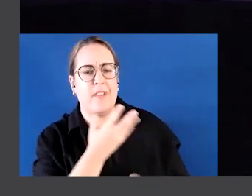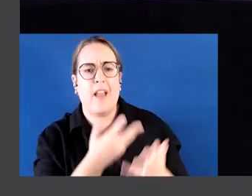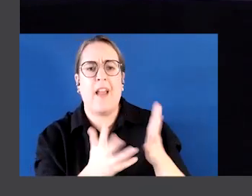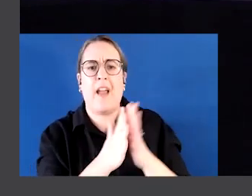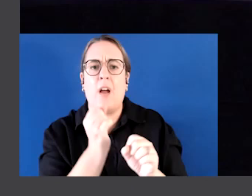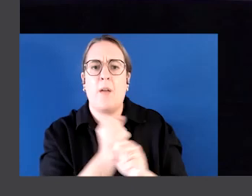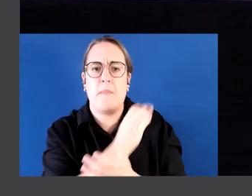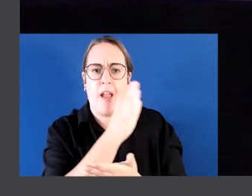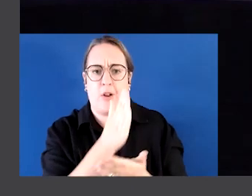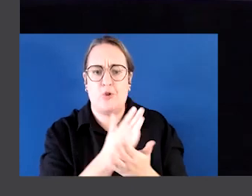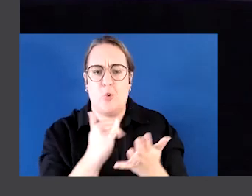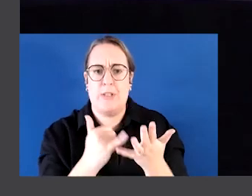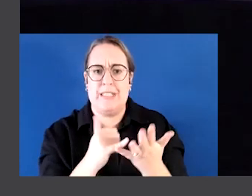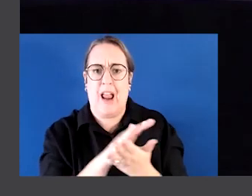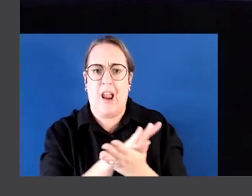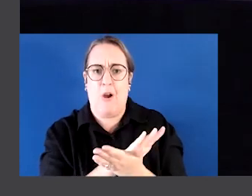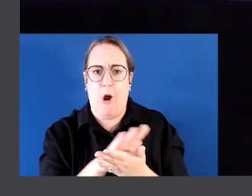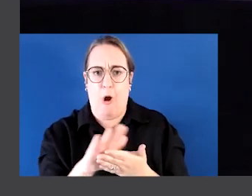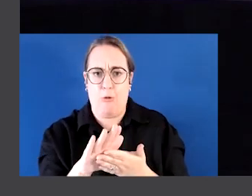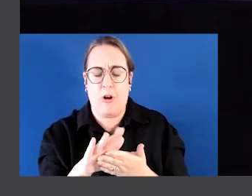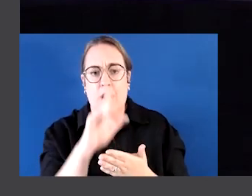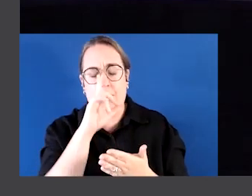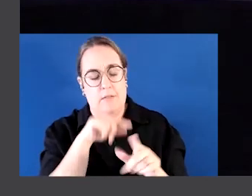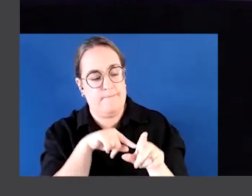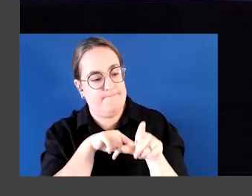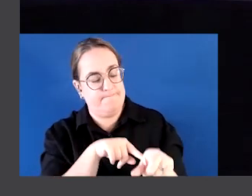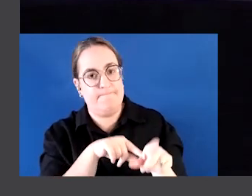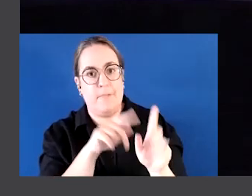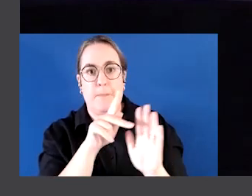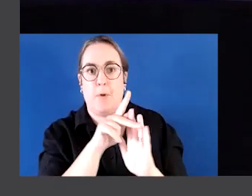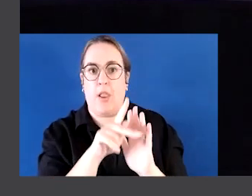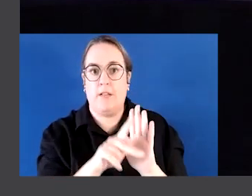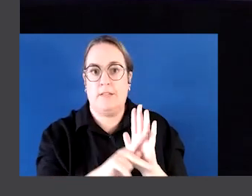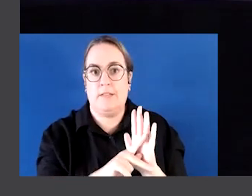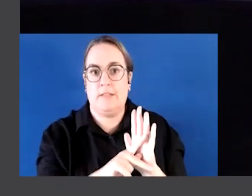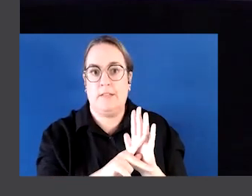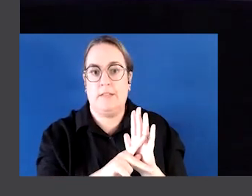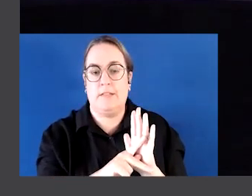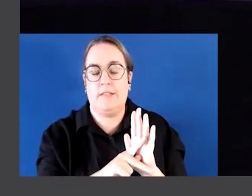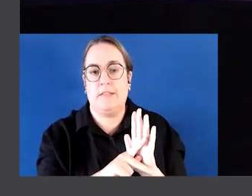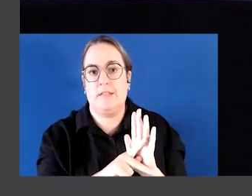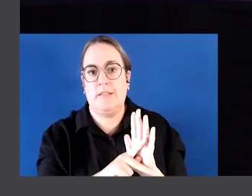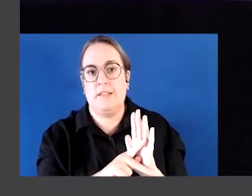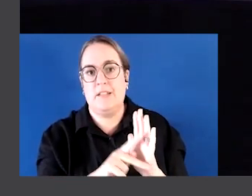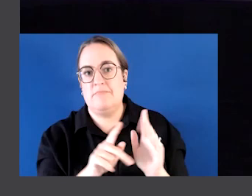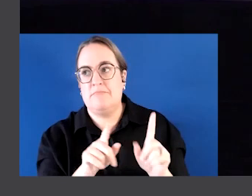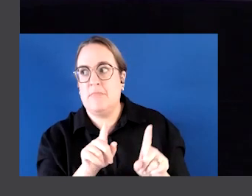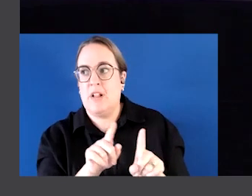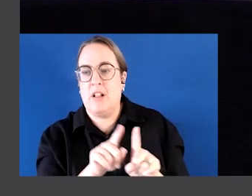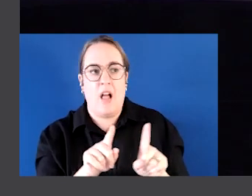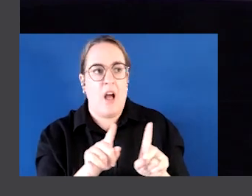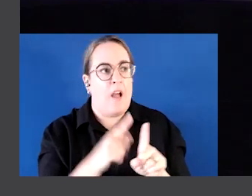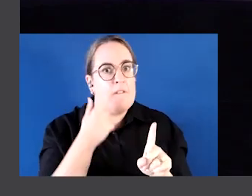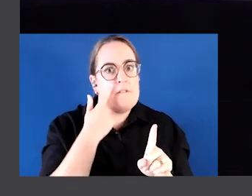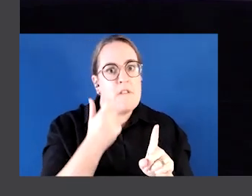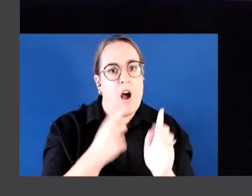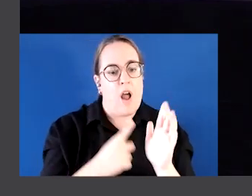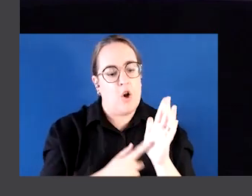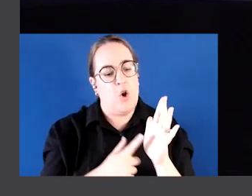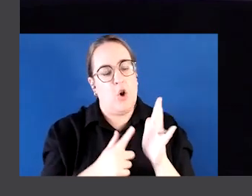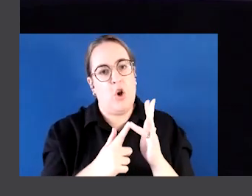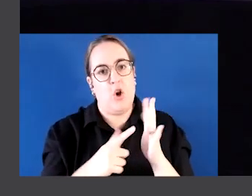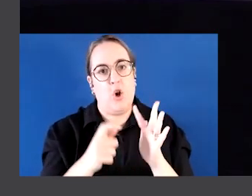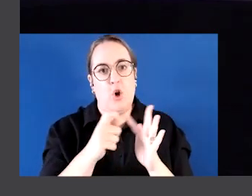you. How do you ensure stakeholders adhere to policies they know about, however they look